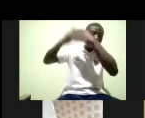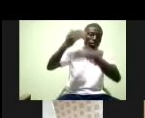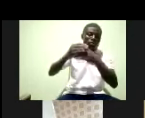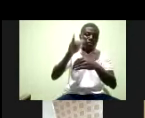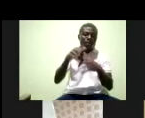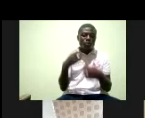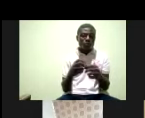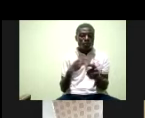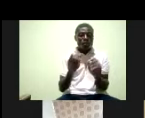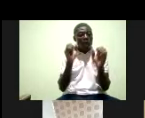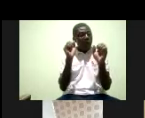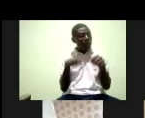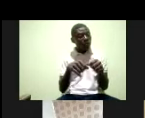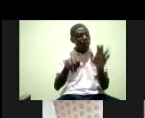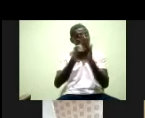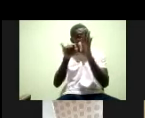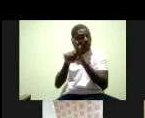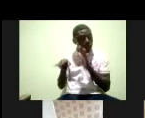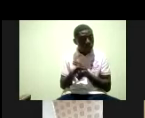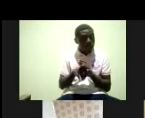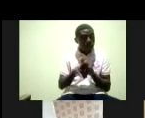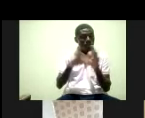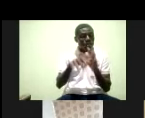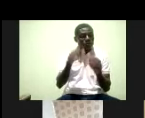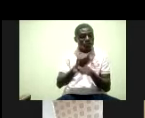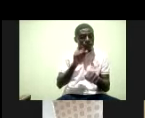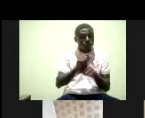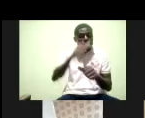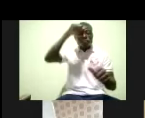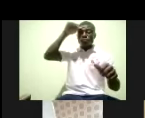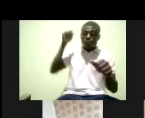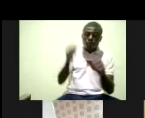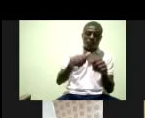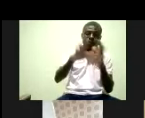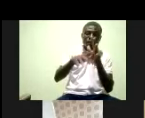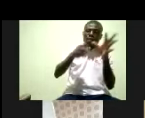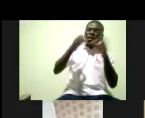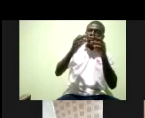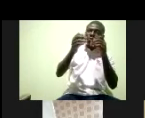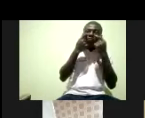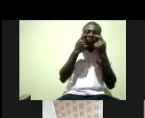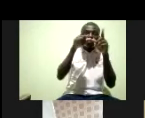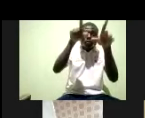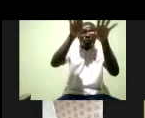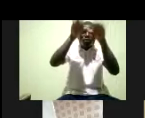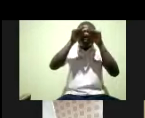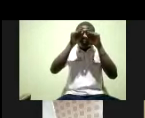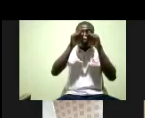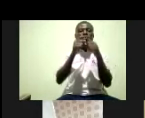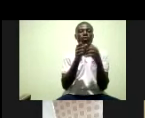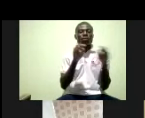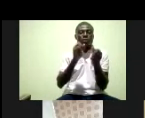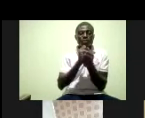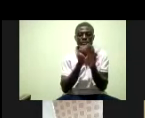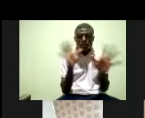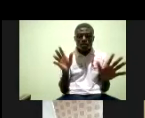ability to recognize, track, remember, and interpret visual information. So